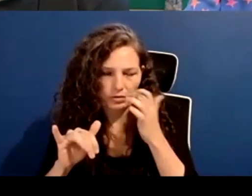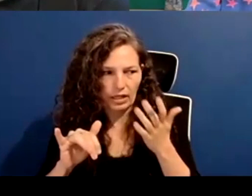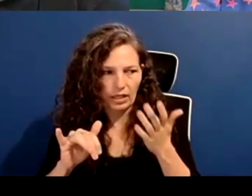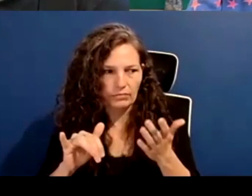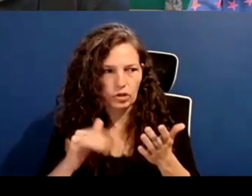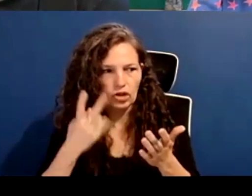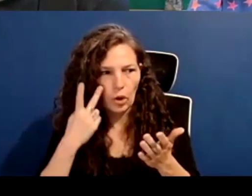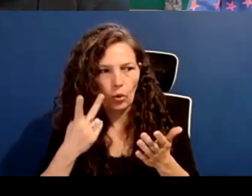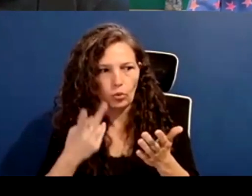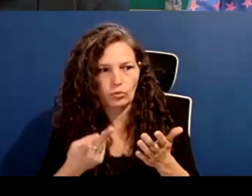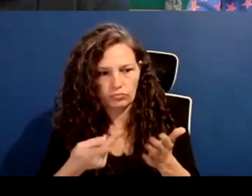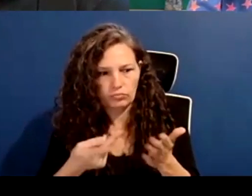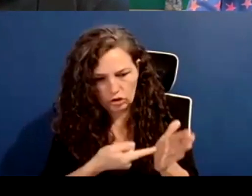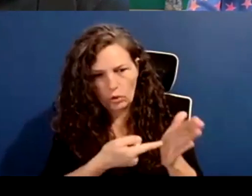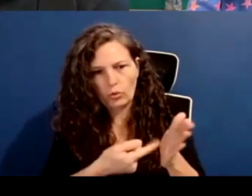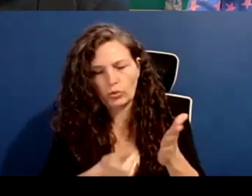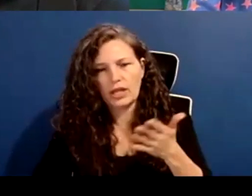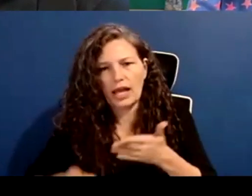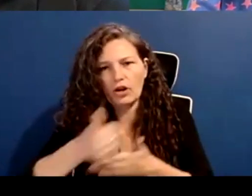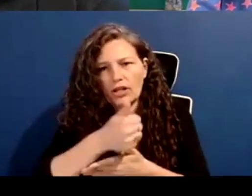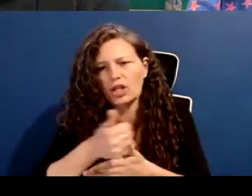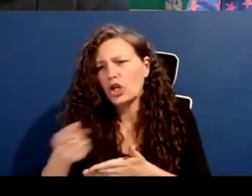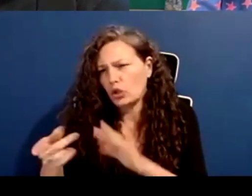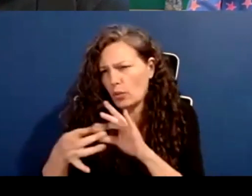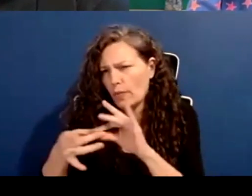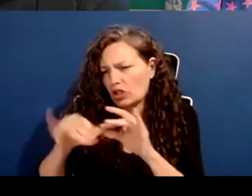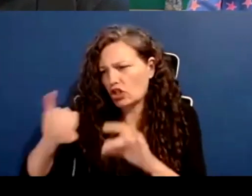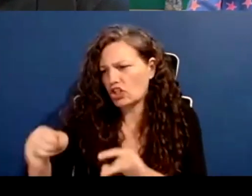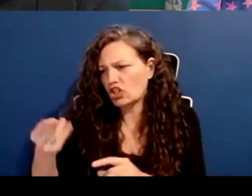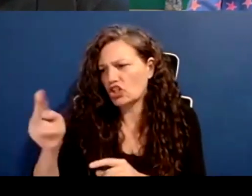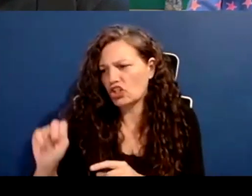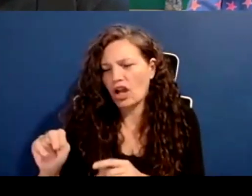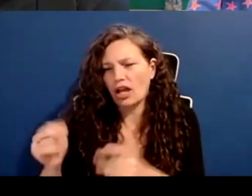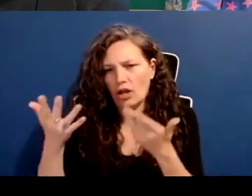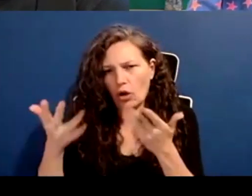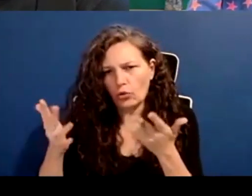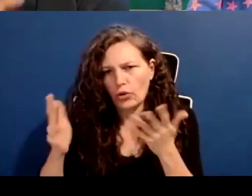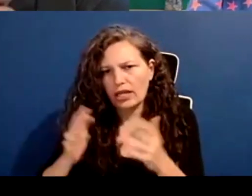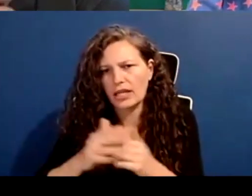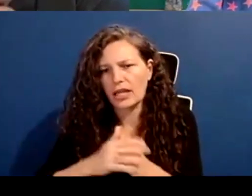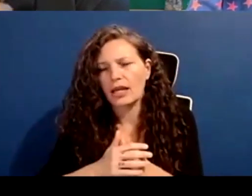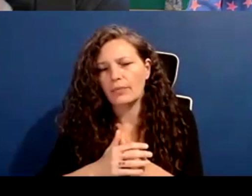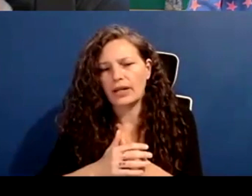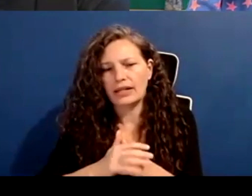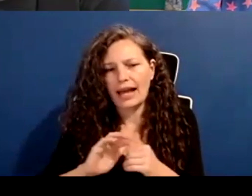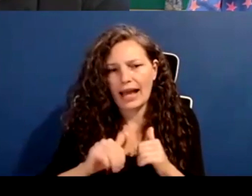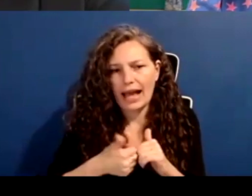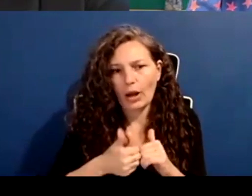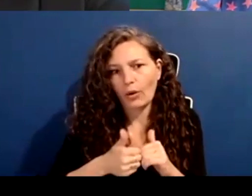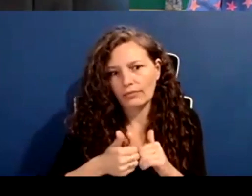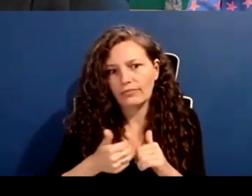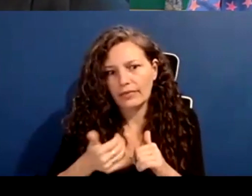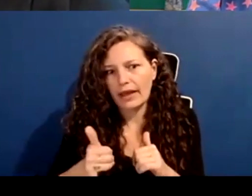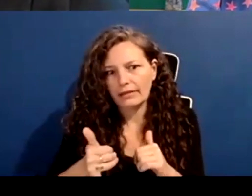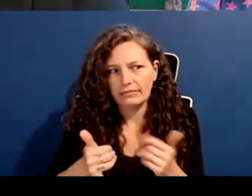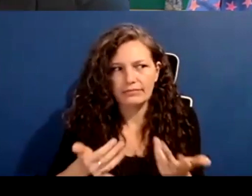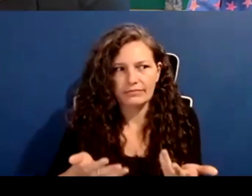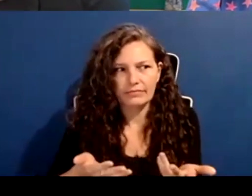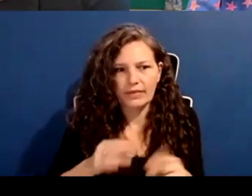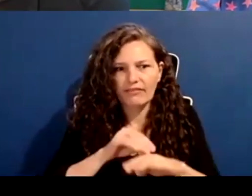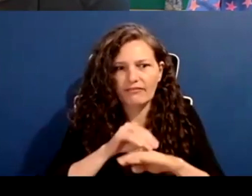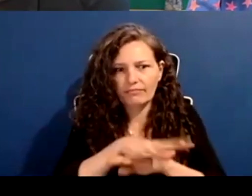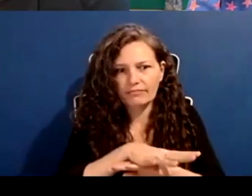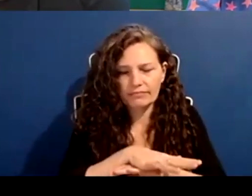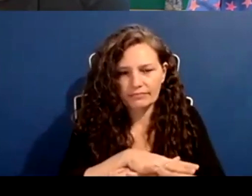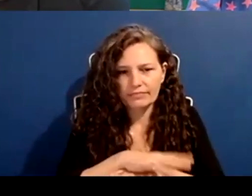how could those same scriptures be reimagined to be more life-affirming? So, I mean, you've definitely talked about just